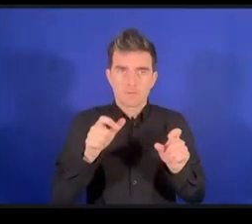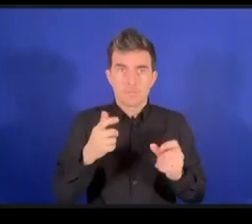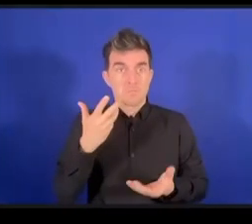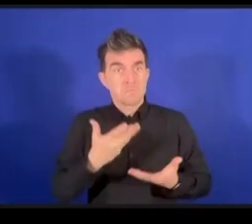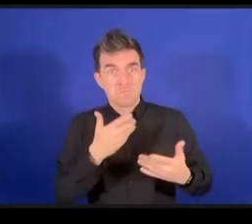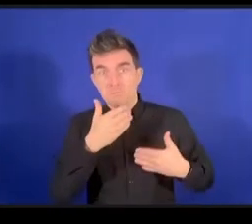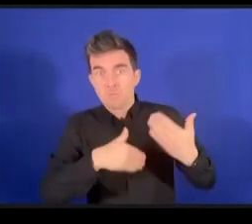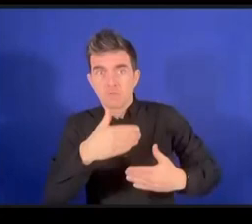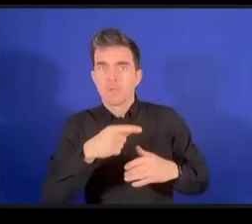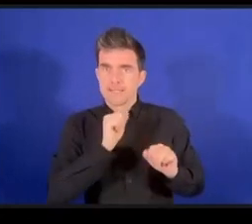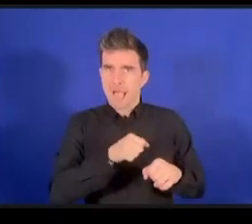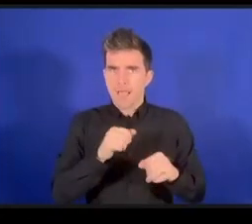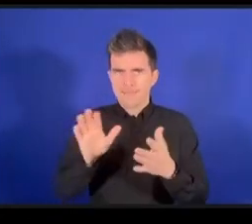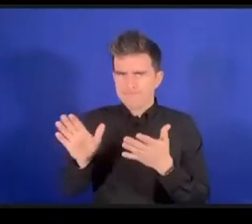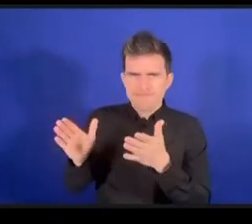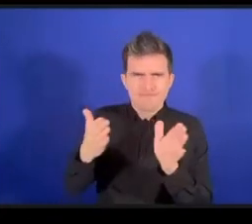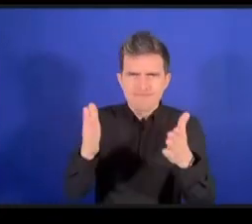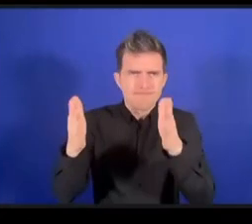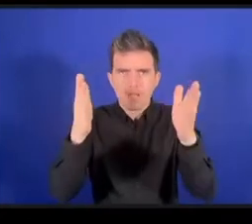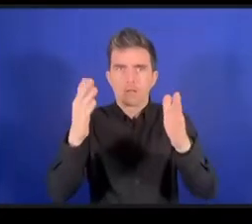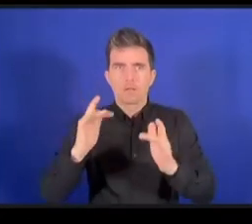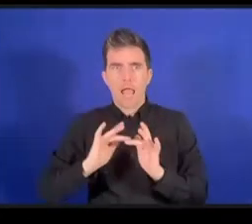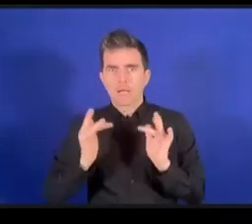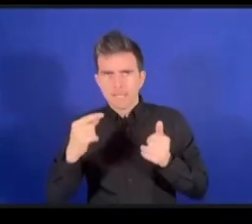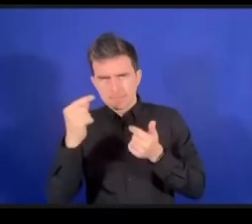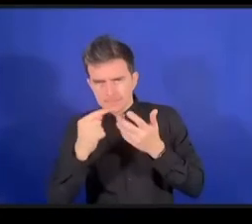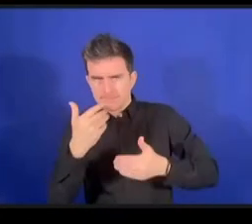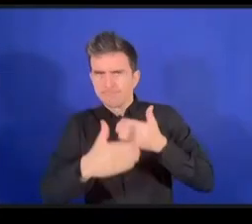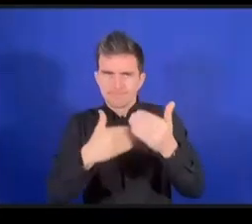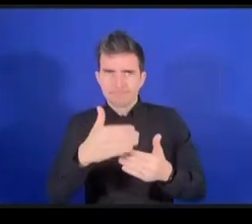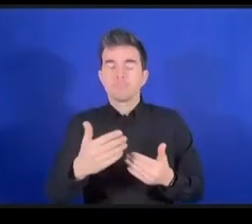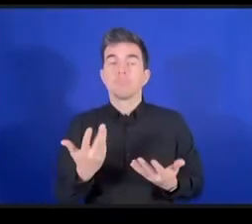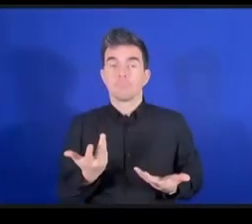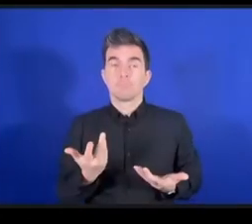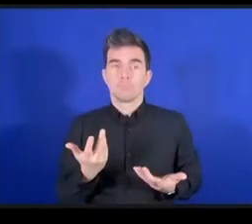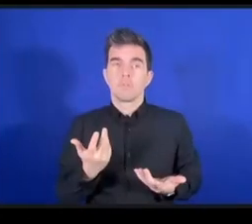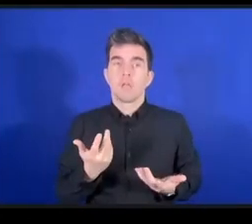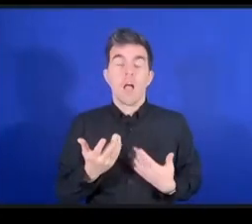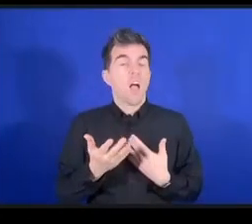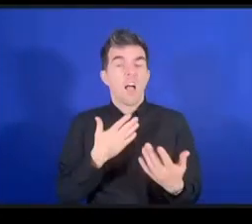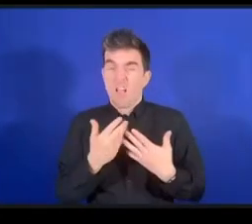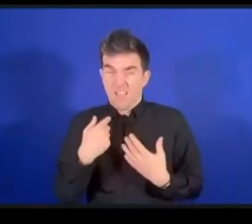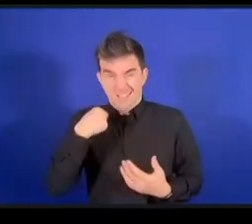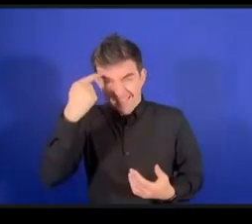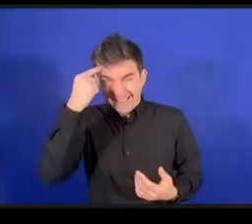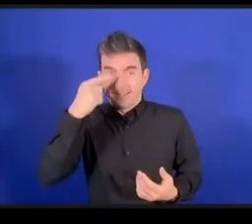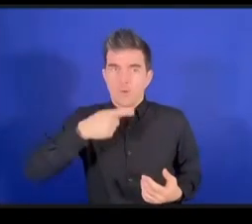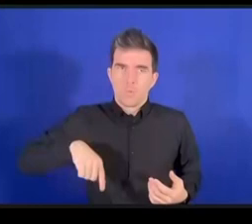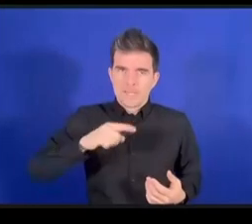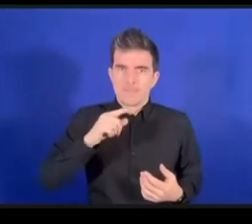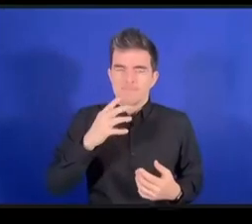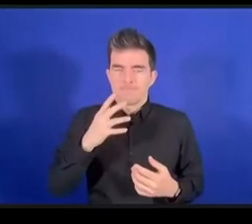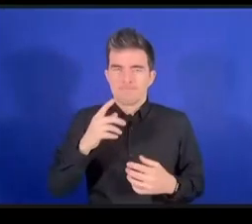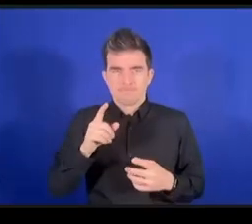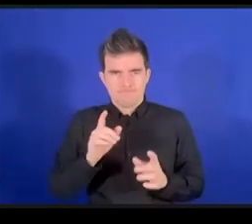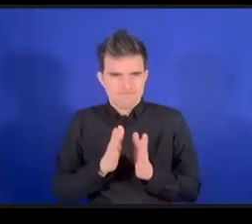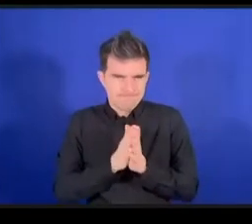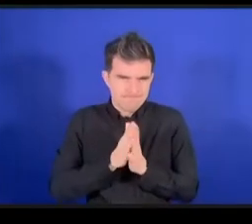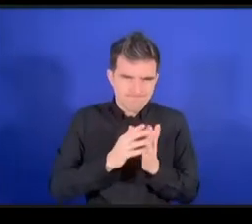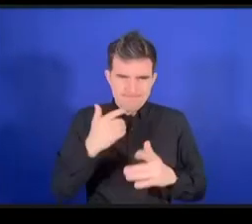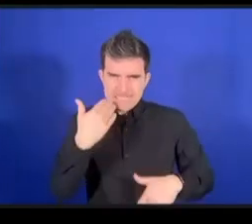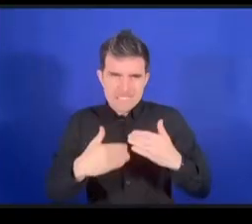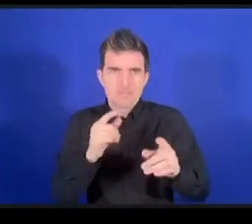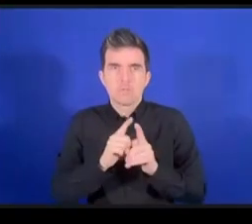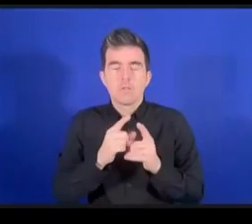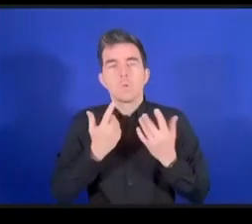fast tracking and not just wait for a year from now to sort of talk about our impact, I think that's of the most crucial importance.